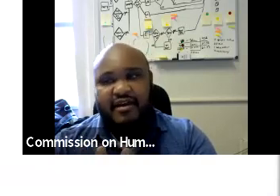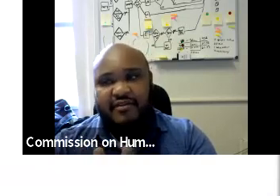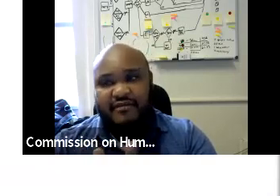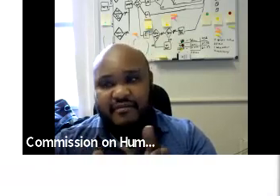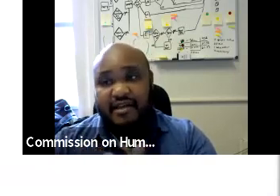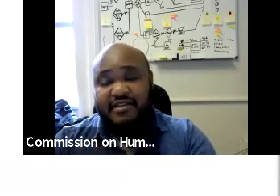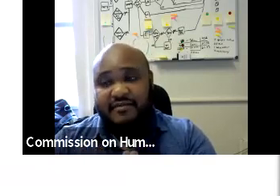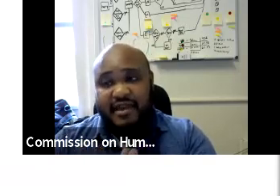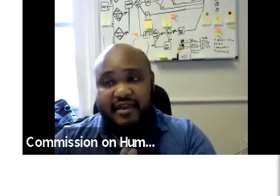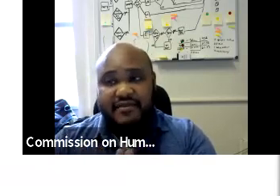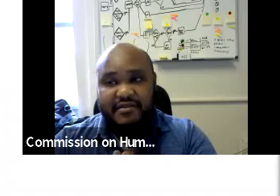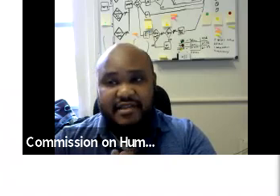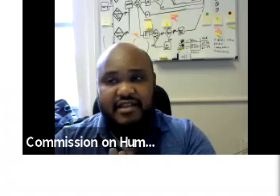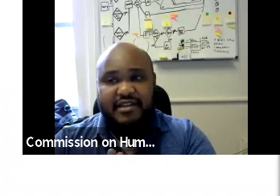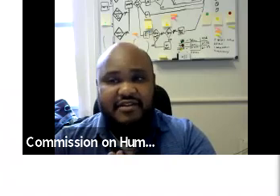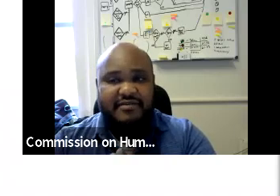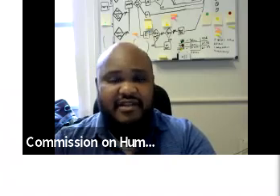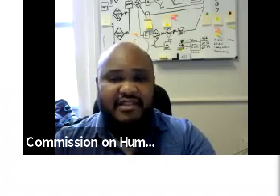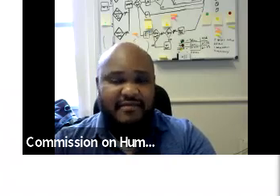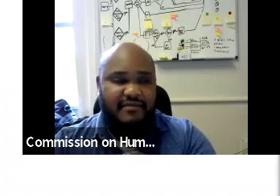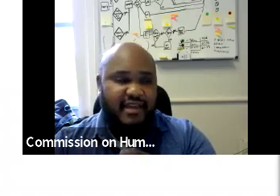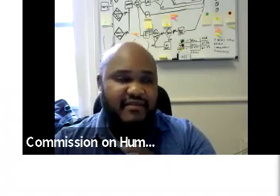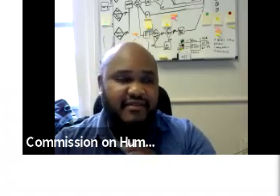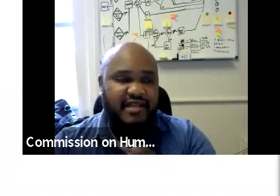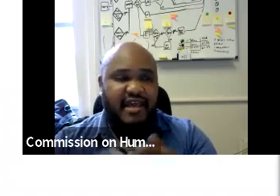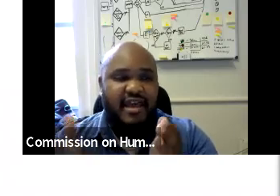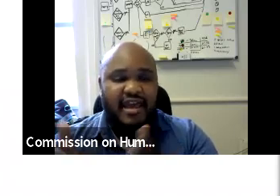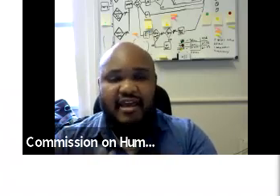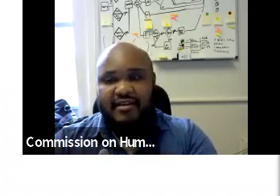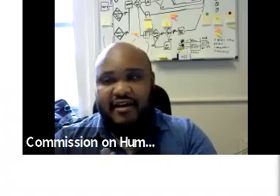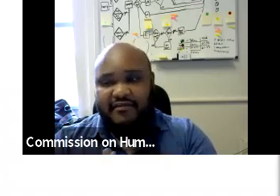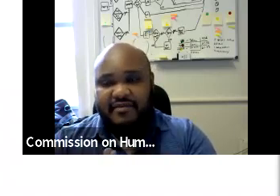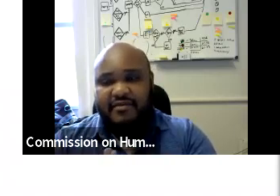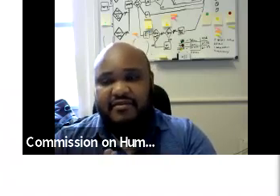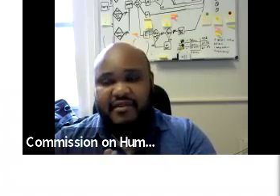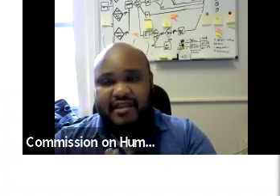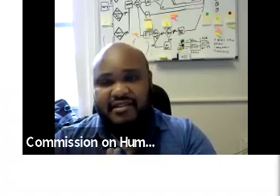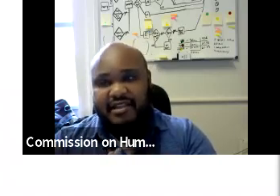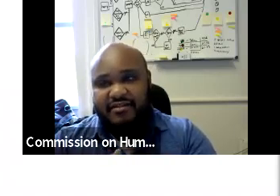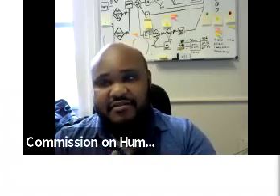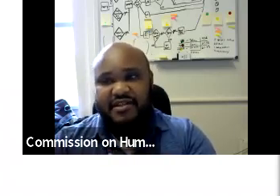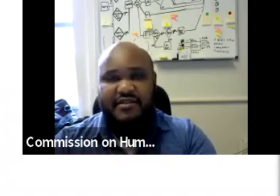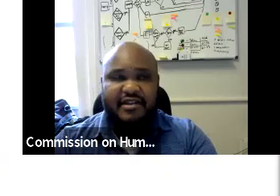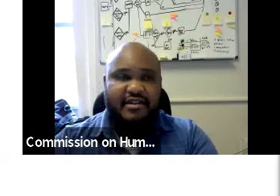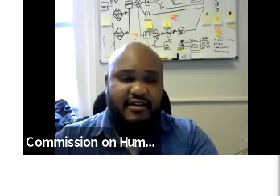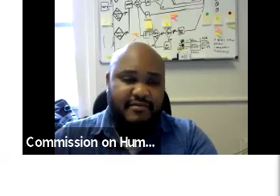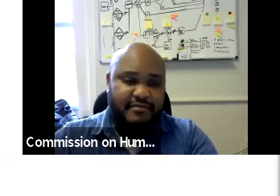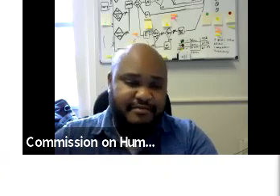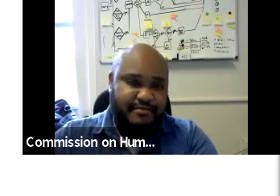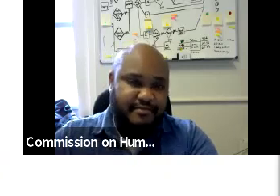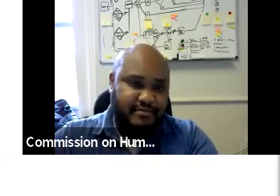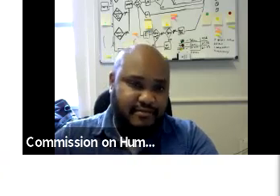both of positive behaviors, gender accepting behaviors, and of people who they can see their own gender identity